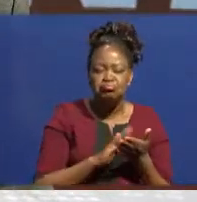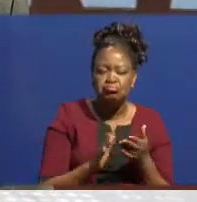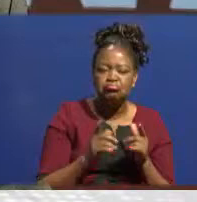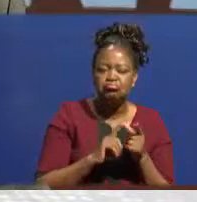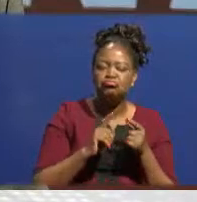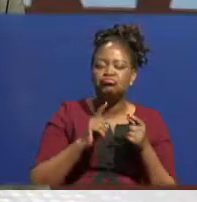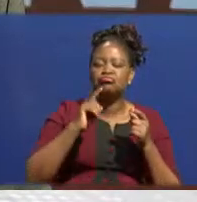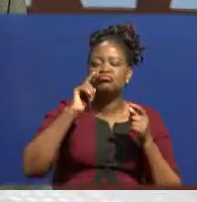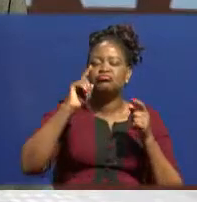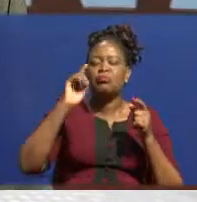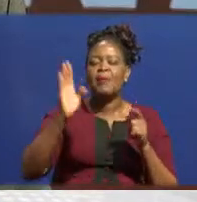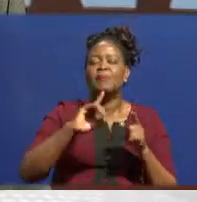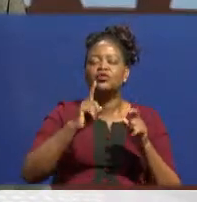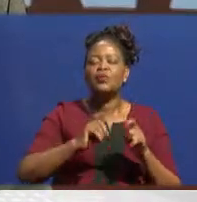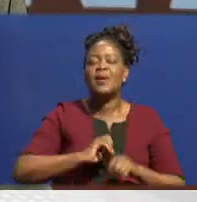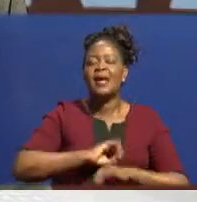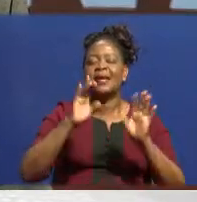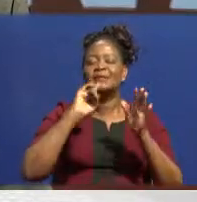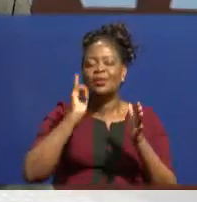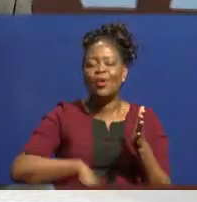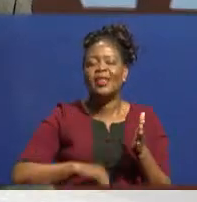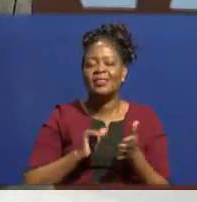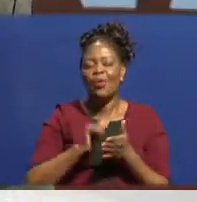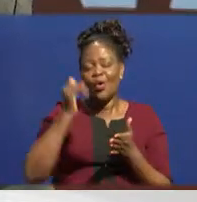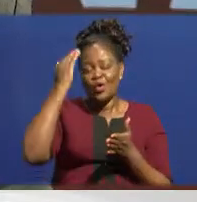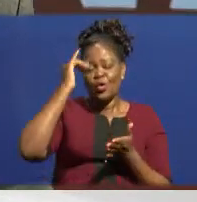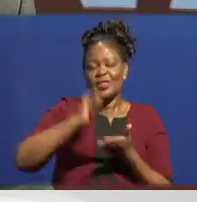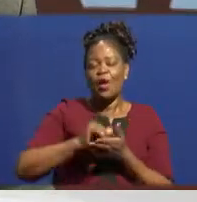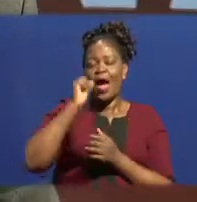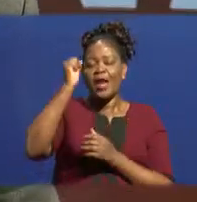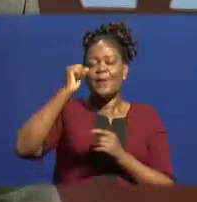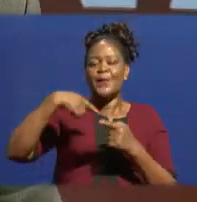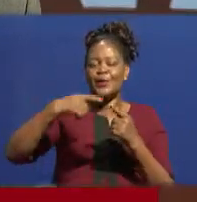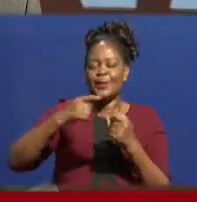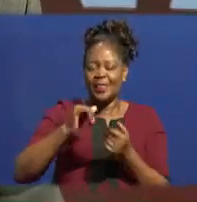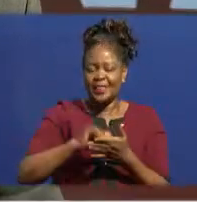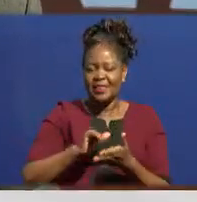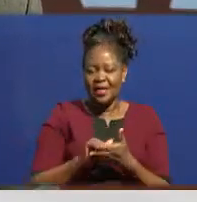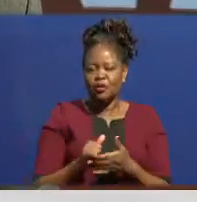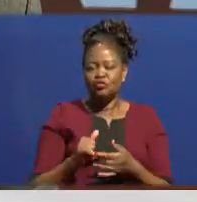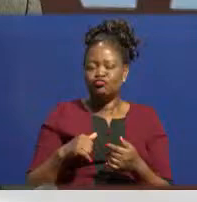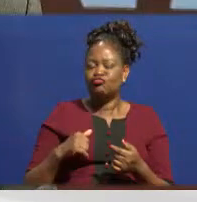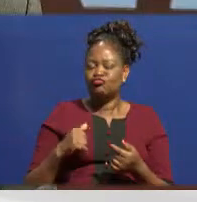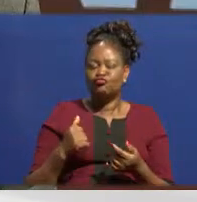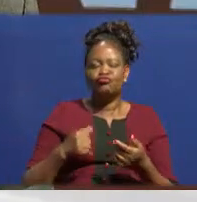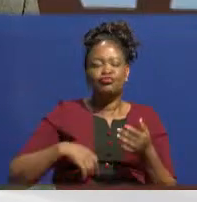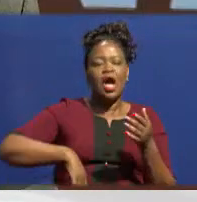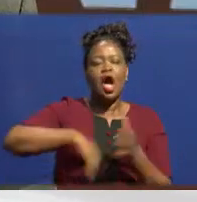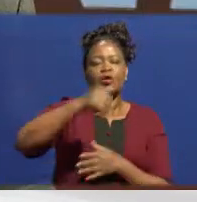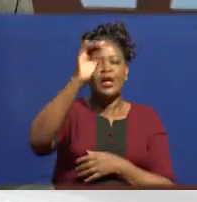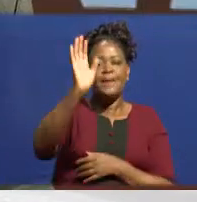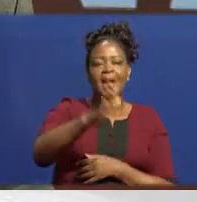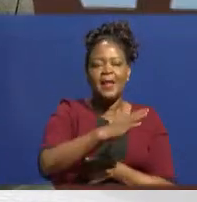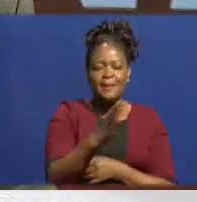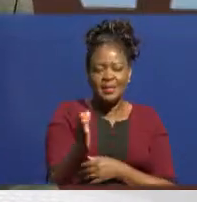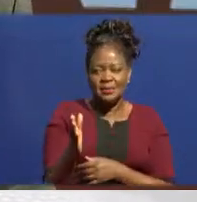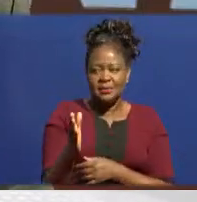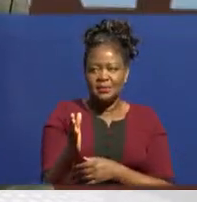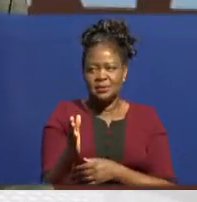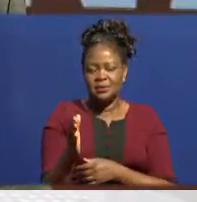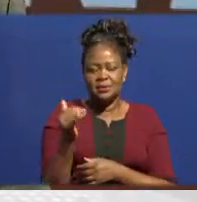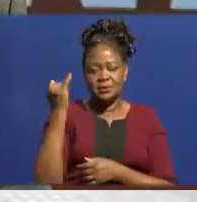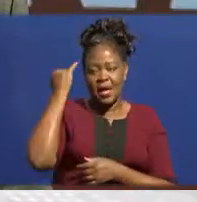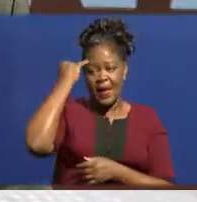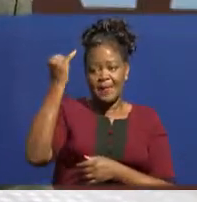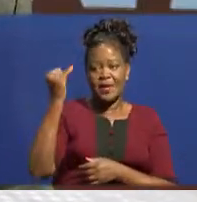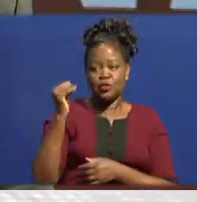say, hey guys, we know there was a political process that was going outside parliament. Just